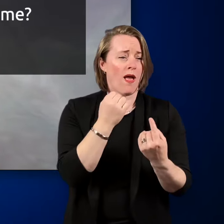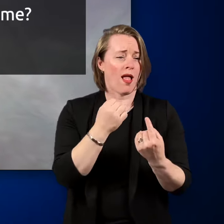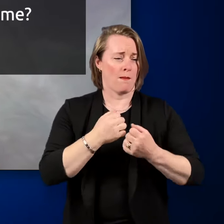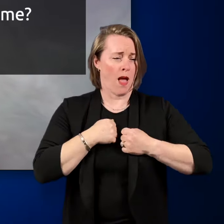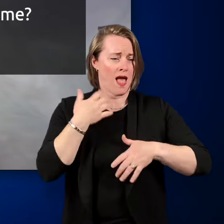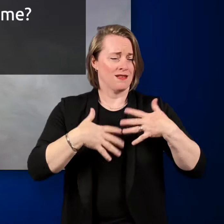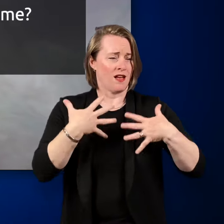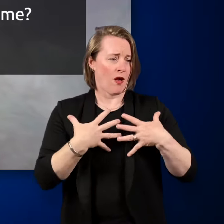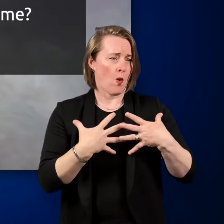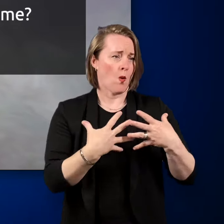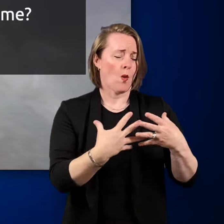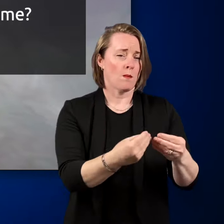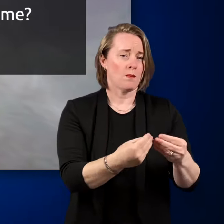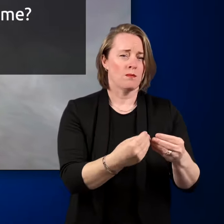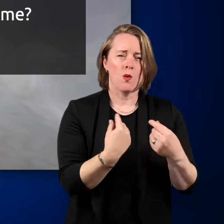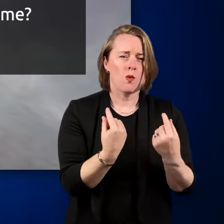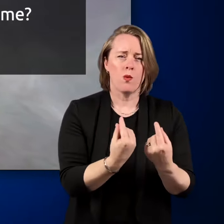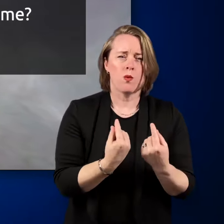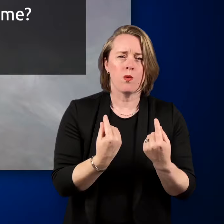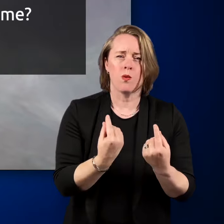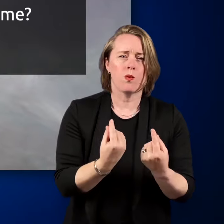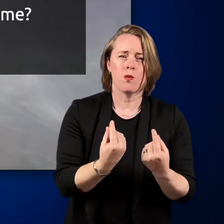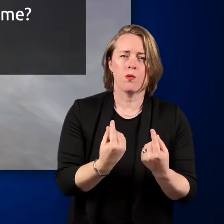Even suffering